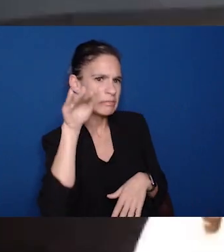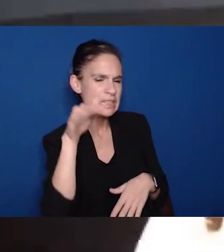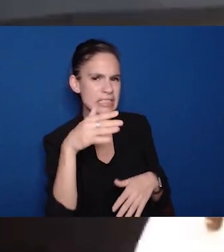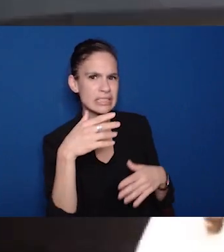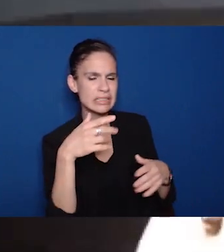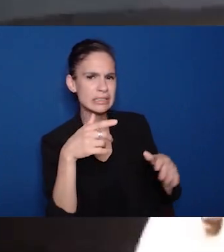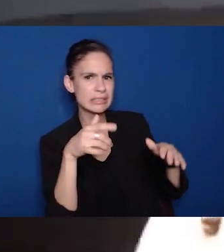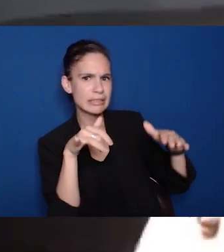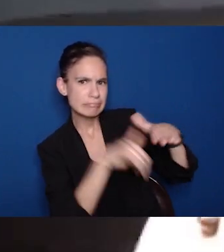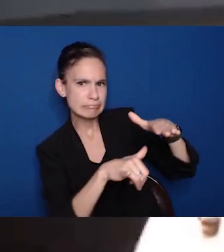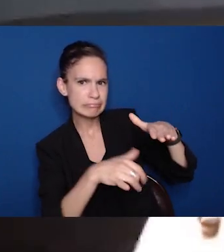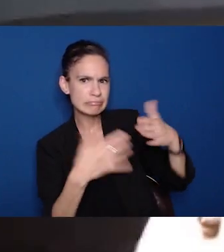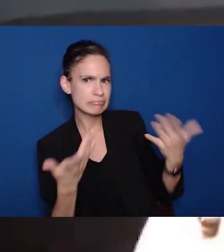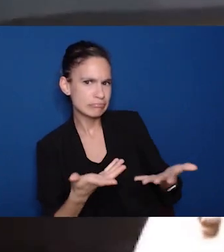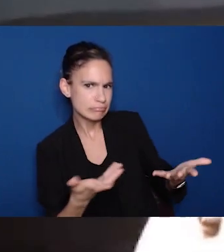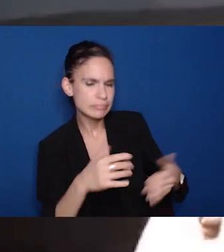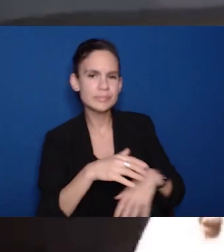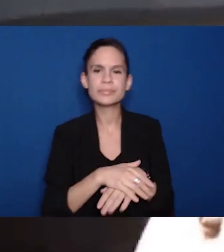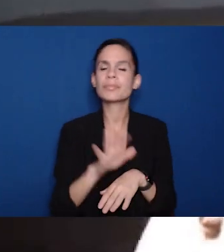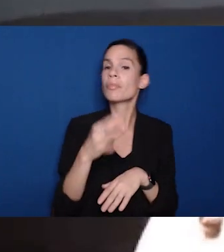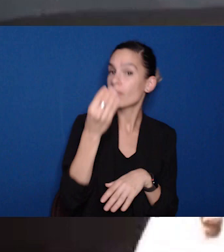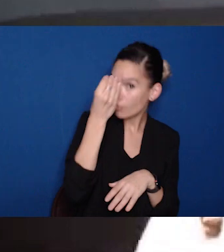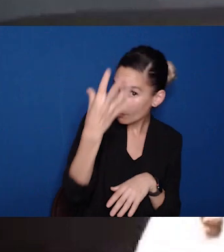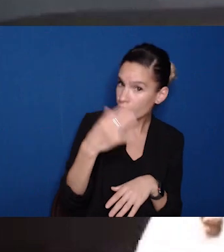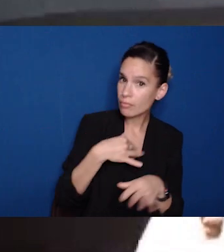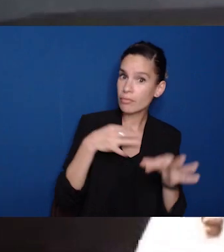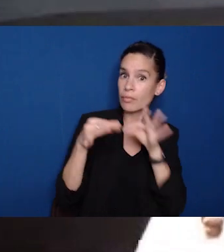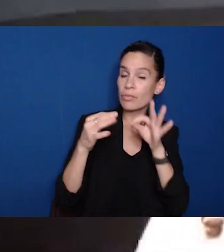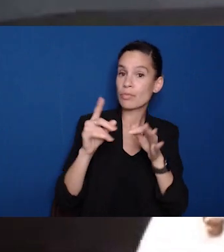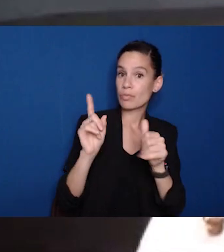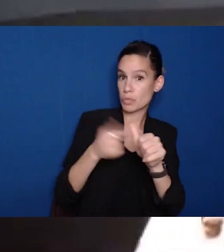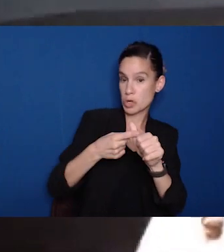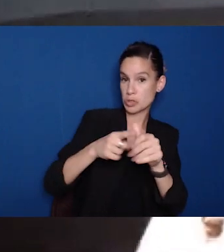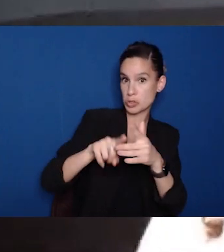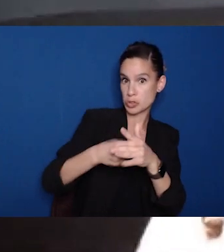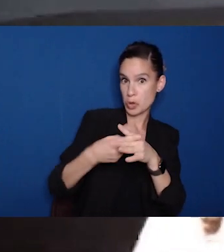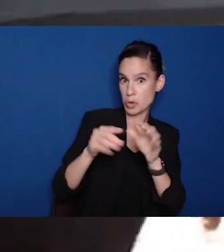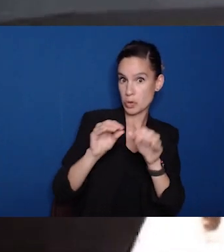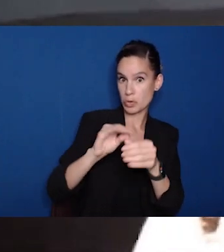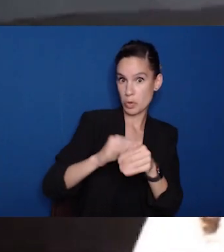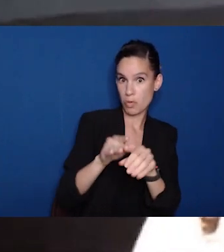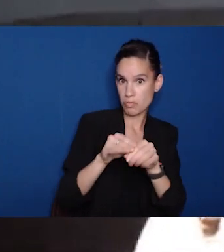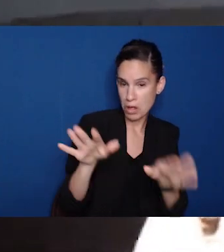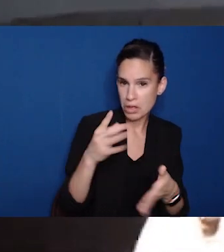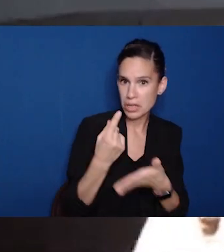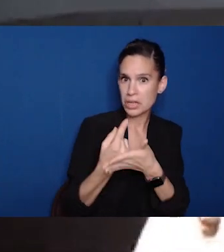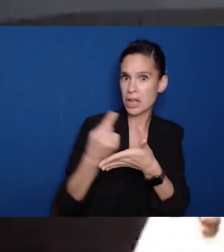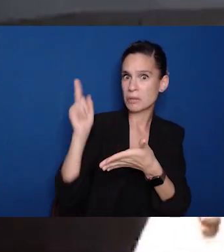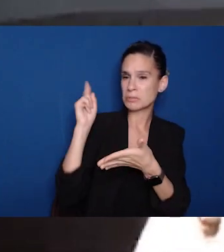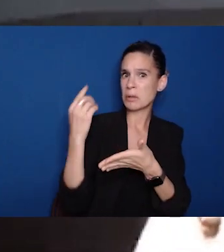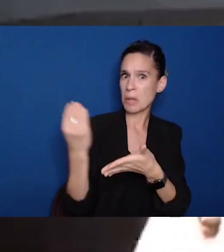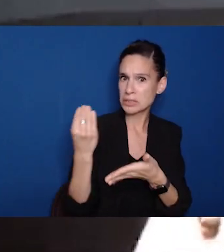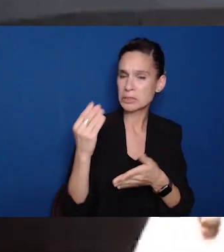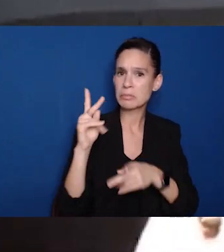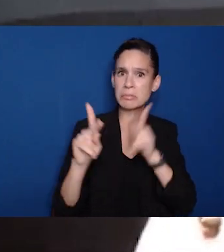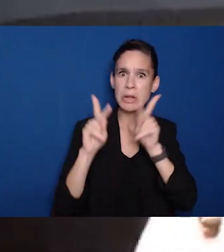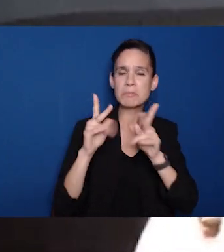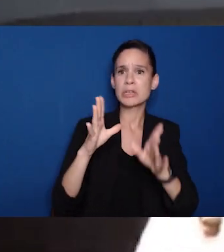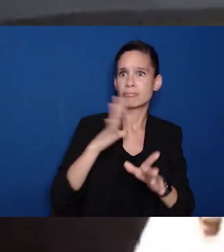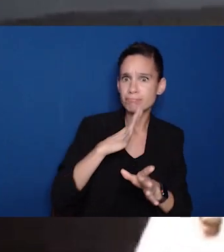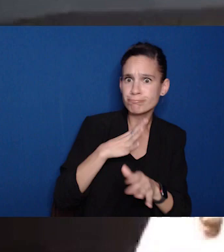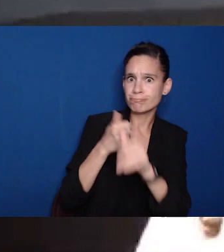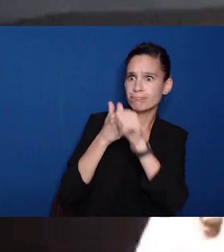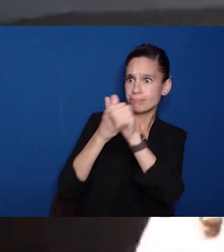Zimbabwe? Well, I'll talk about when it first started. So last week, Monday, it was so well responded to. You found that people were very,